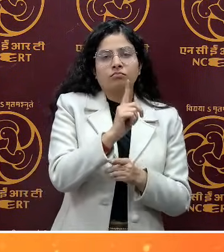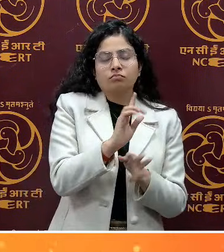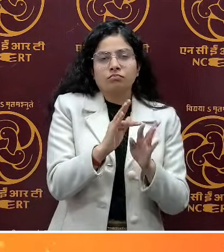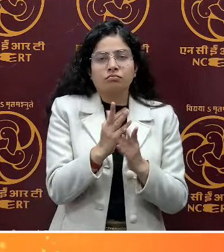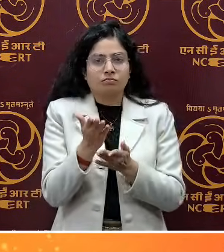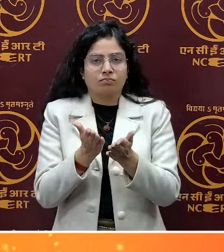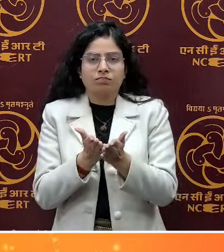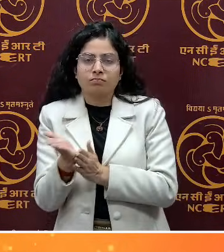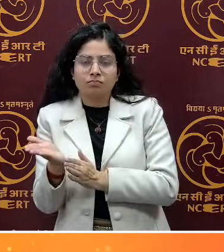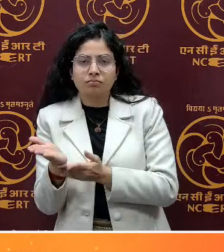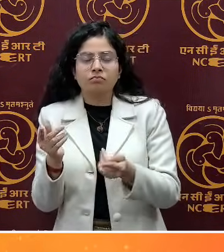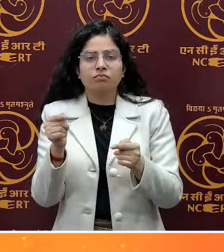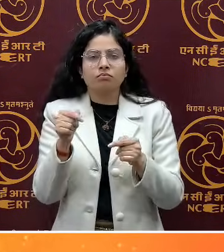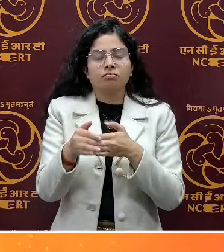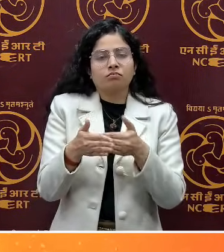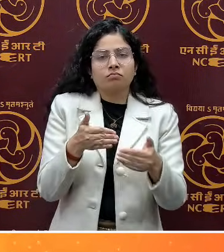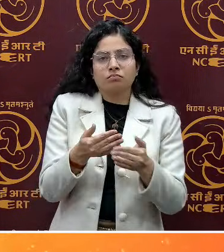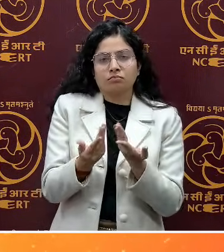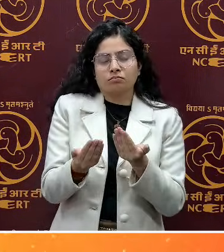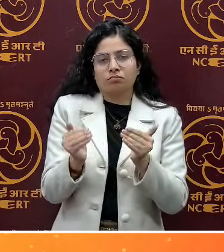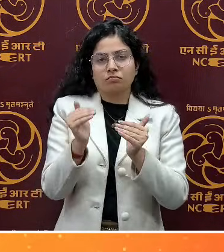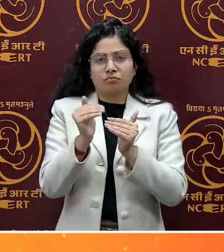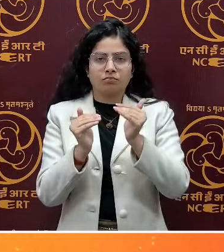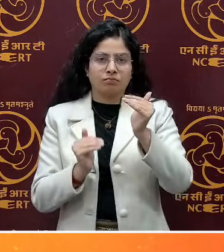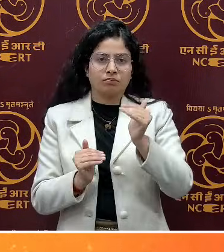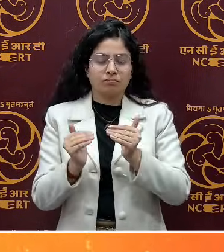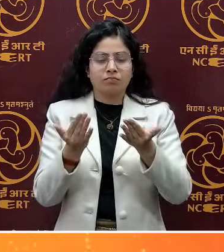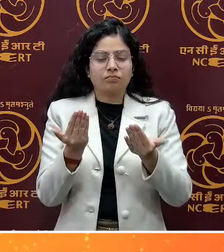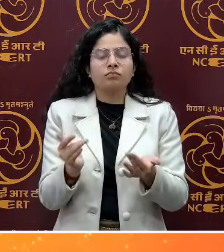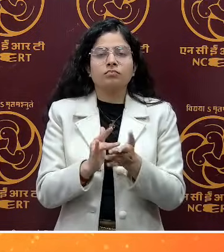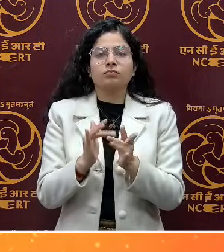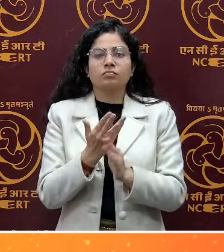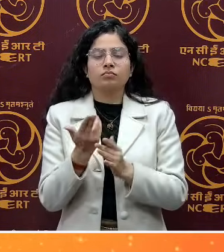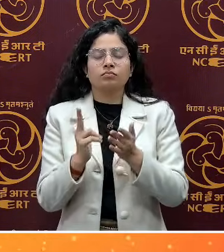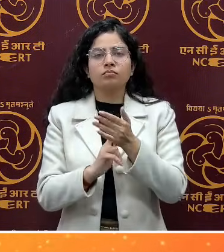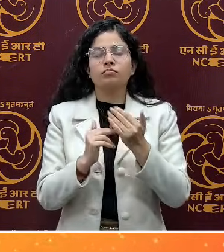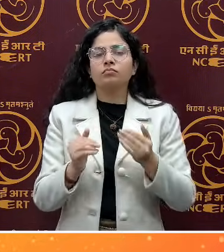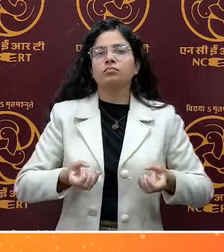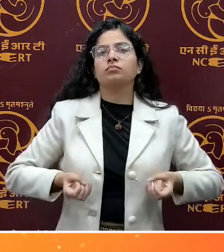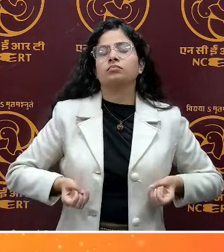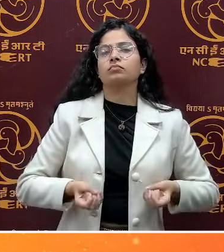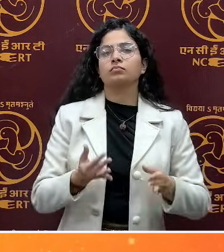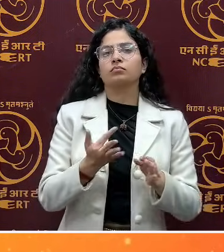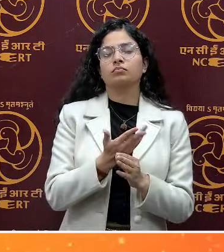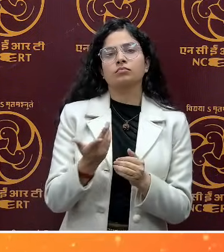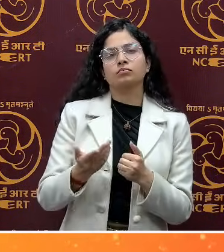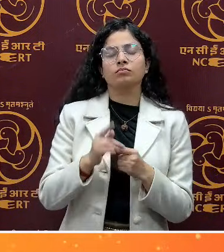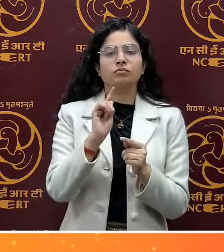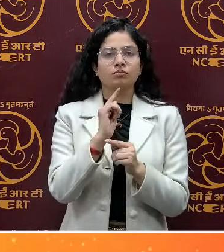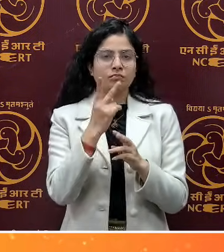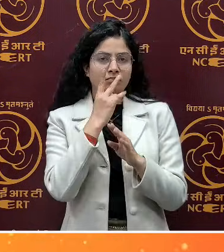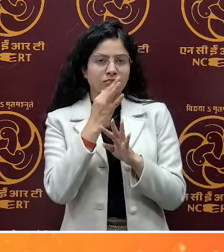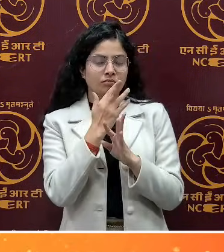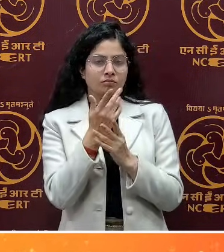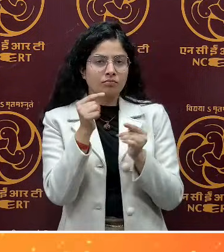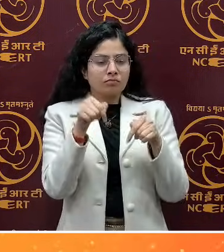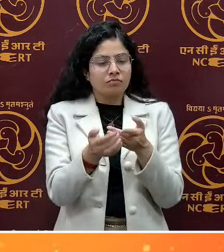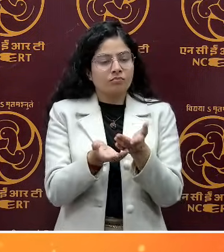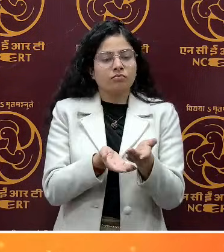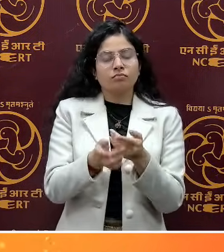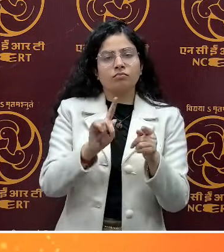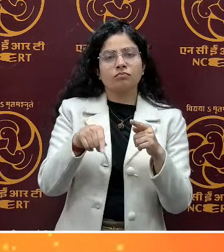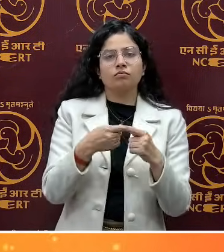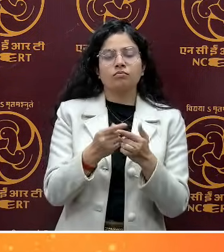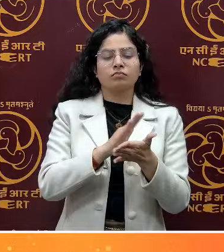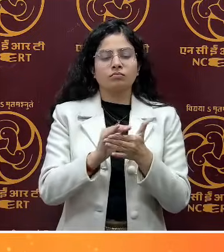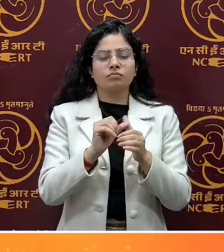are creating a sort of imbalance in nature. Right, so starting with first we saw that we'll be discussing about